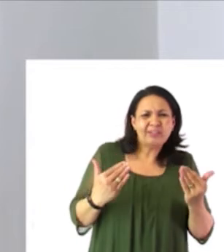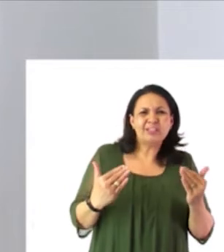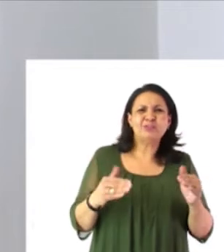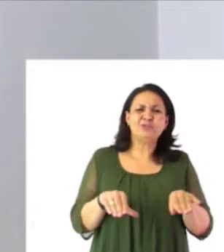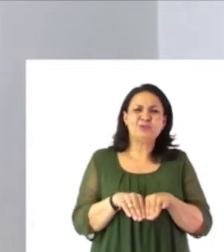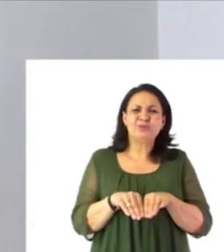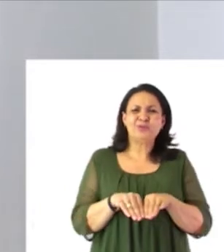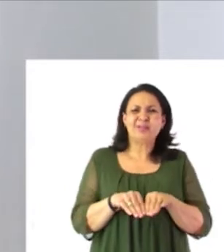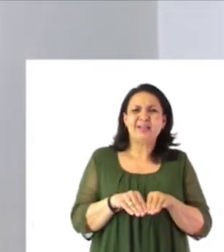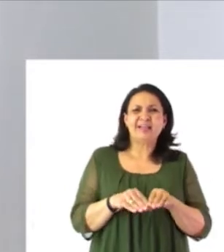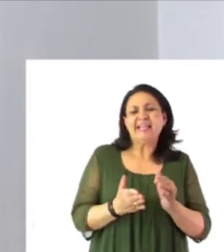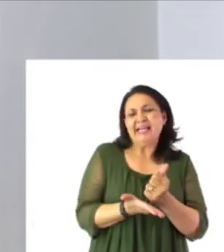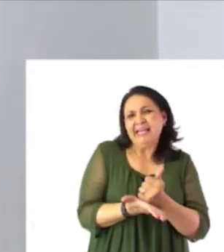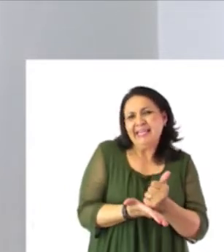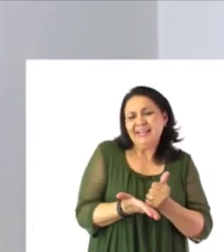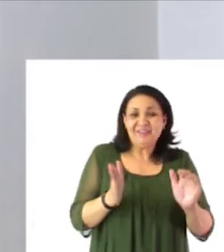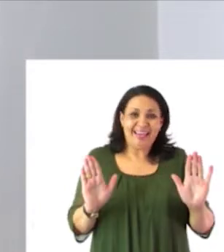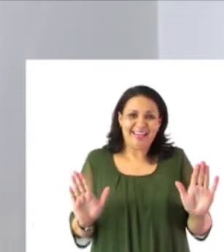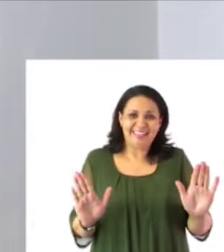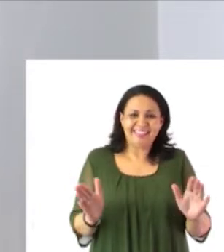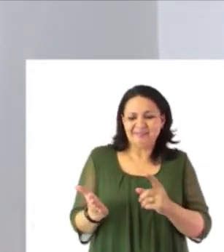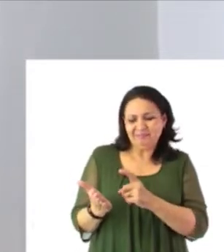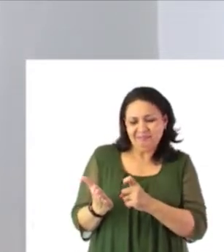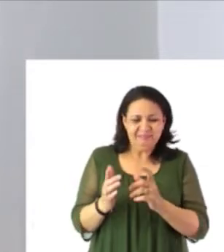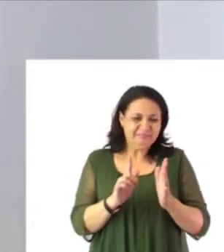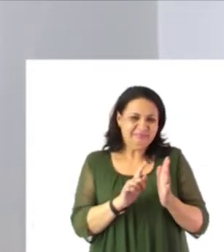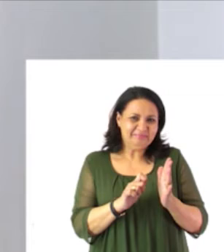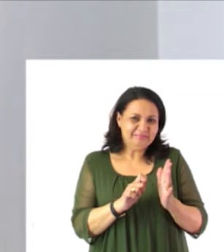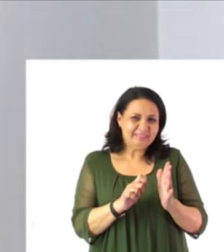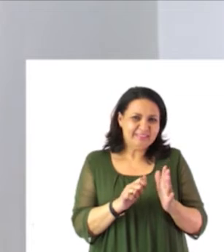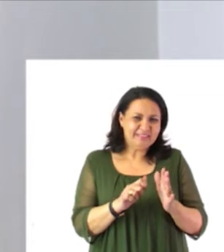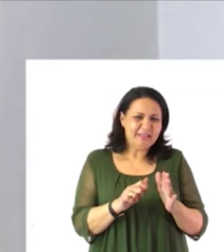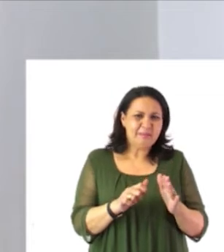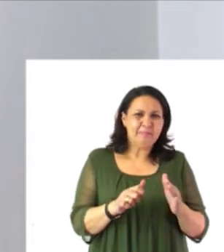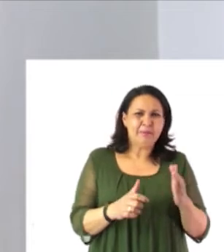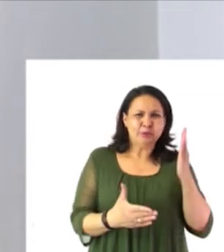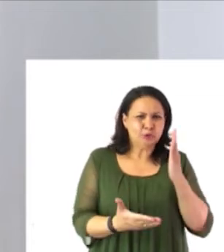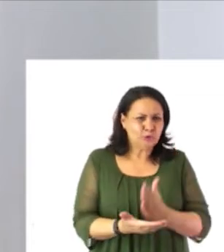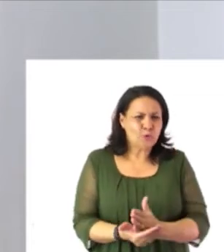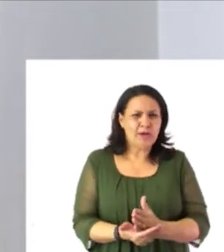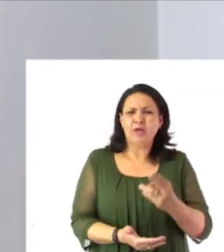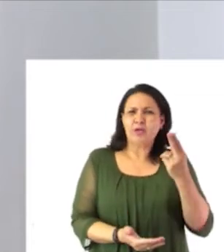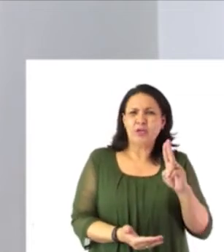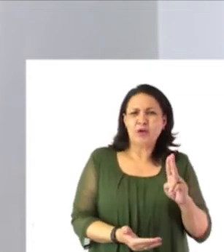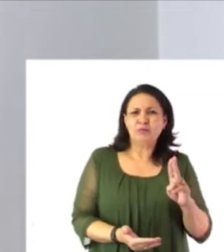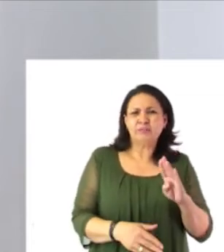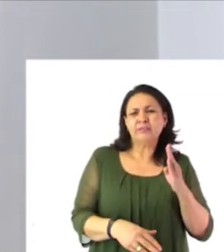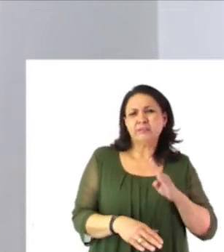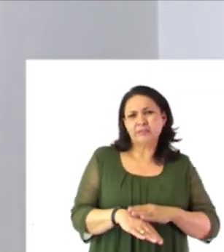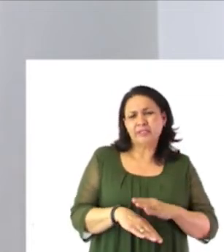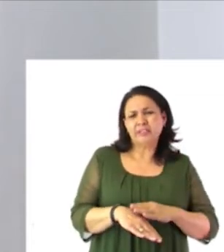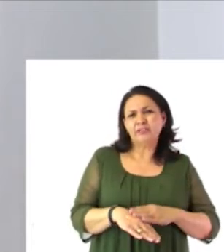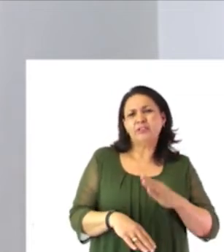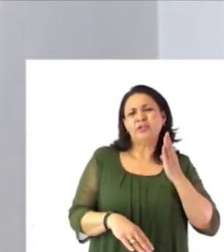Let us sanitize our hands and make sure that you don't touch your face,